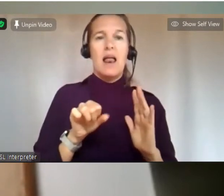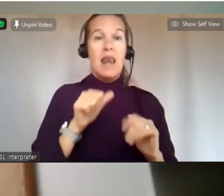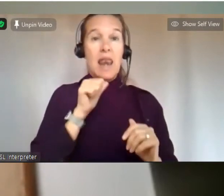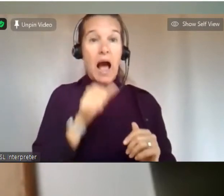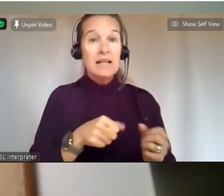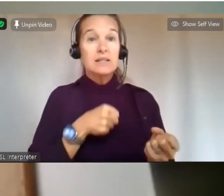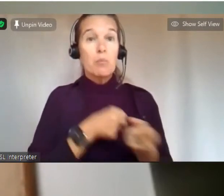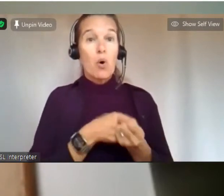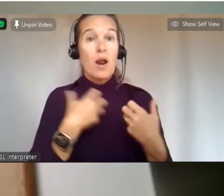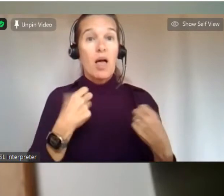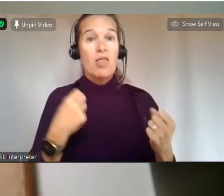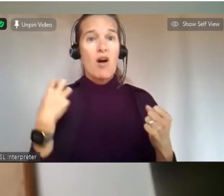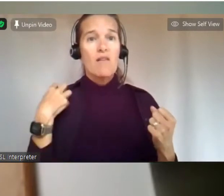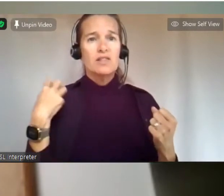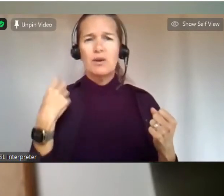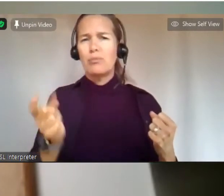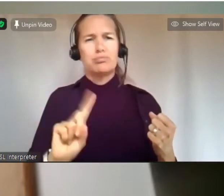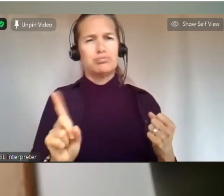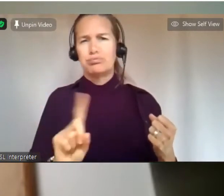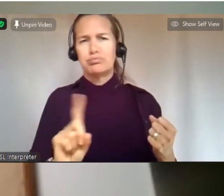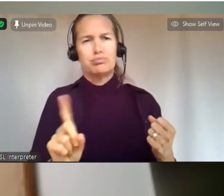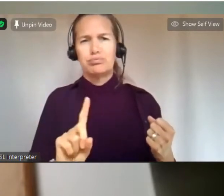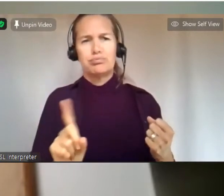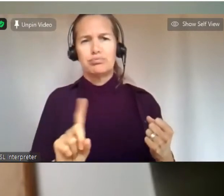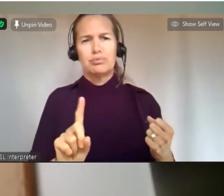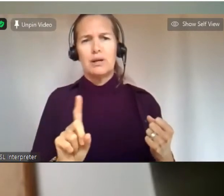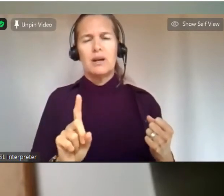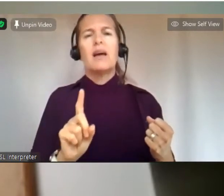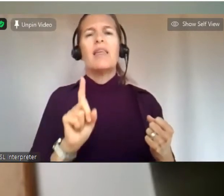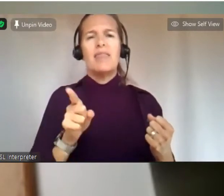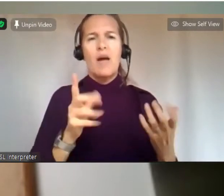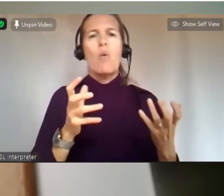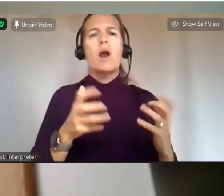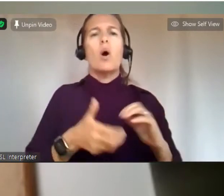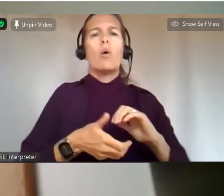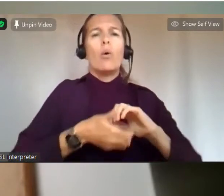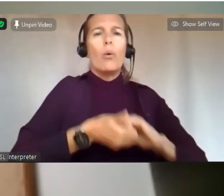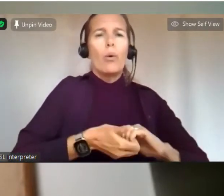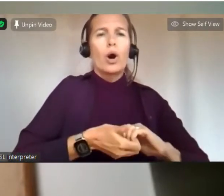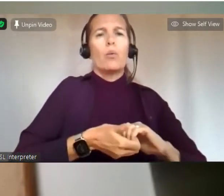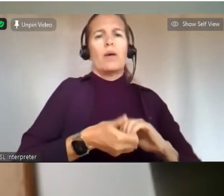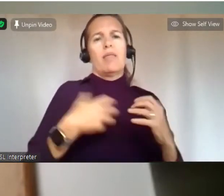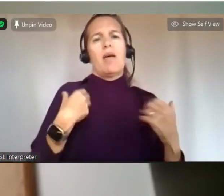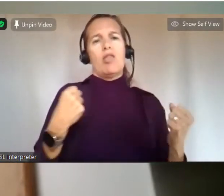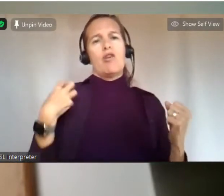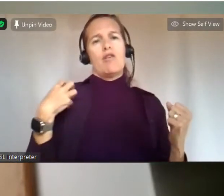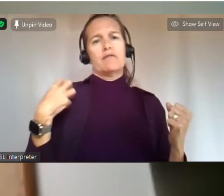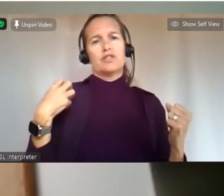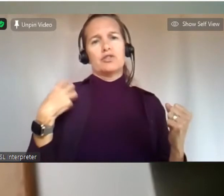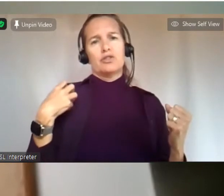and his role and with the health officer, but to work collaboratively with this.